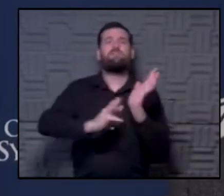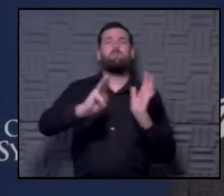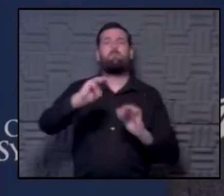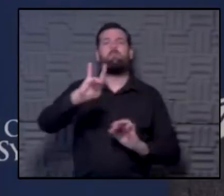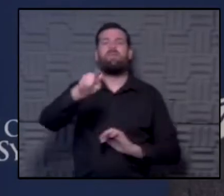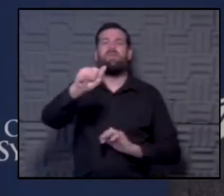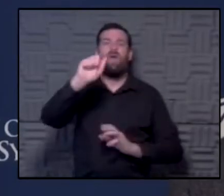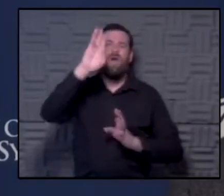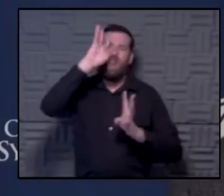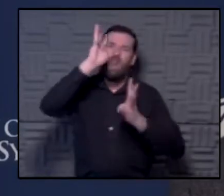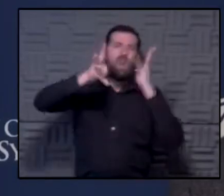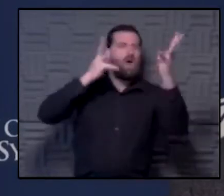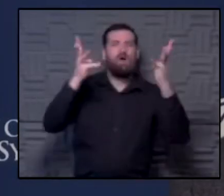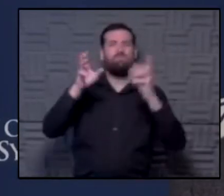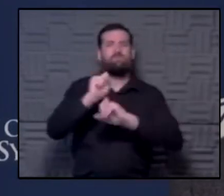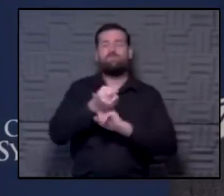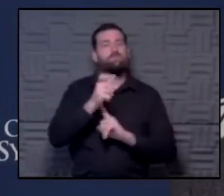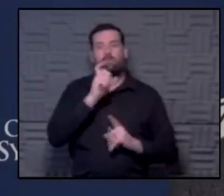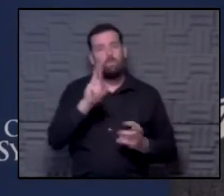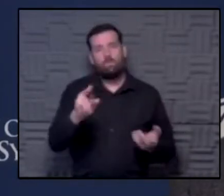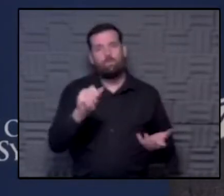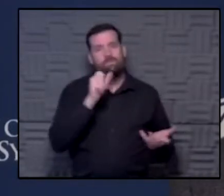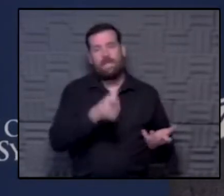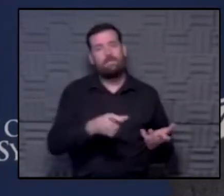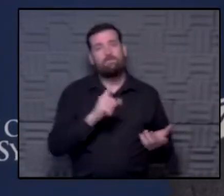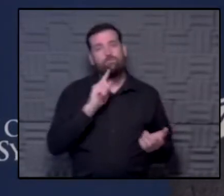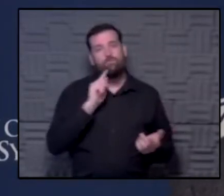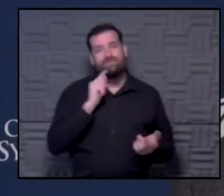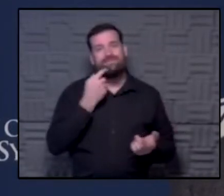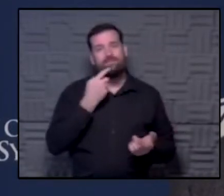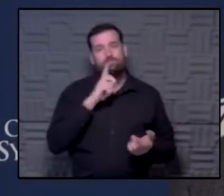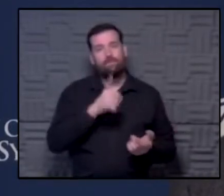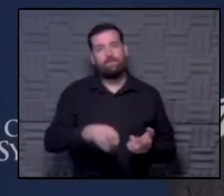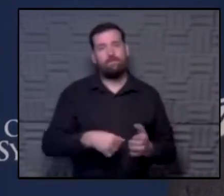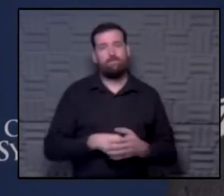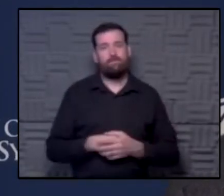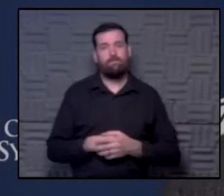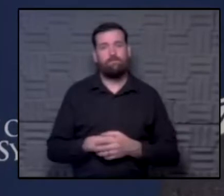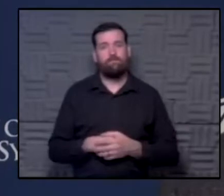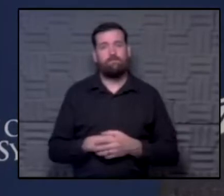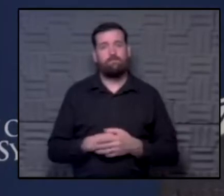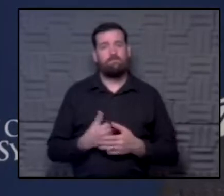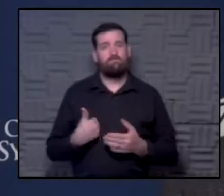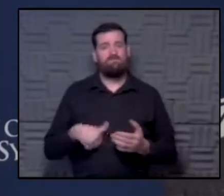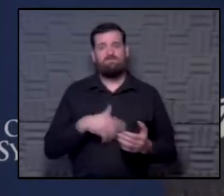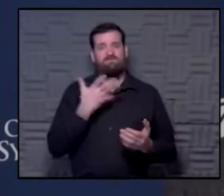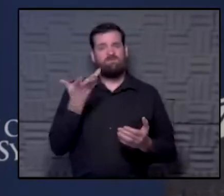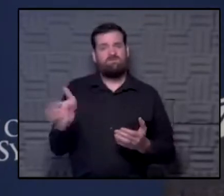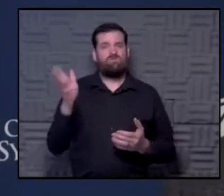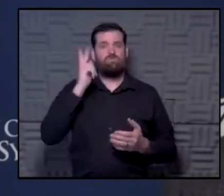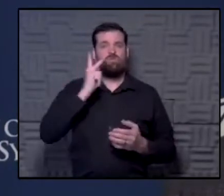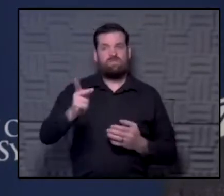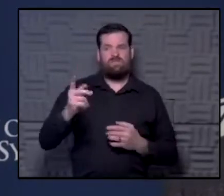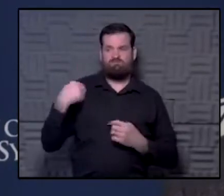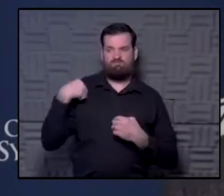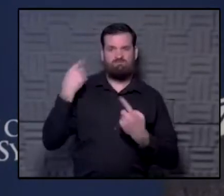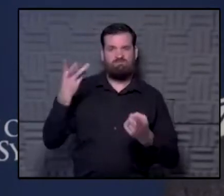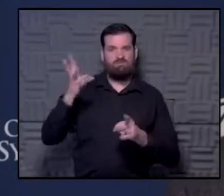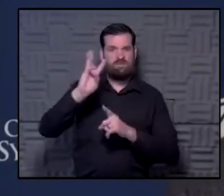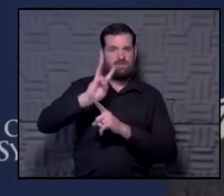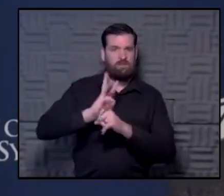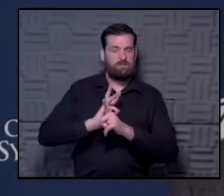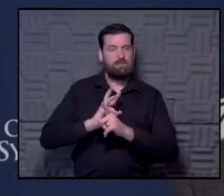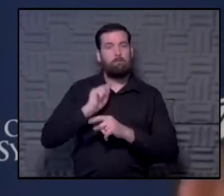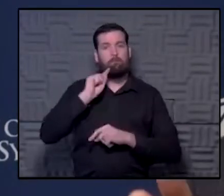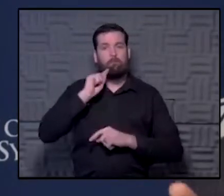created, circumstance. This is very real. And I think that we've all seen in the last, 6 months, a major